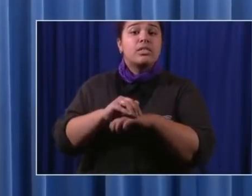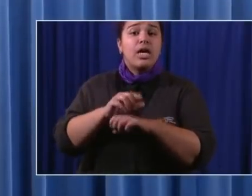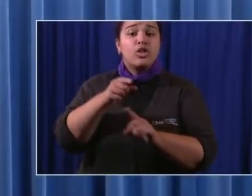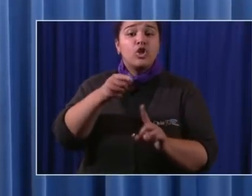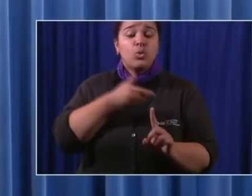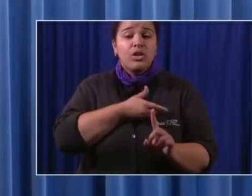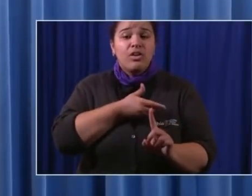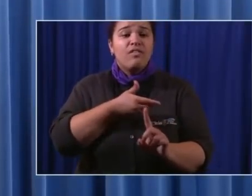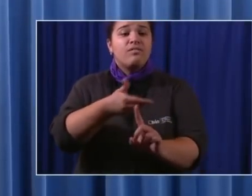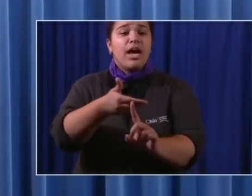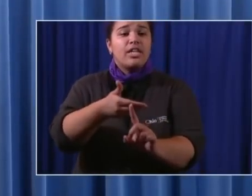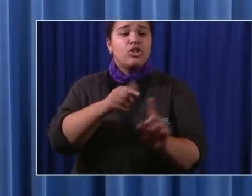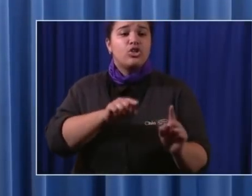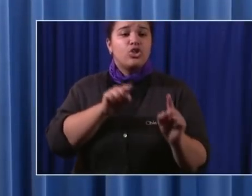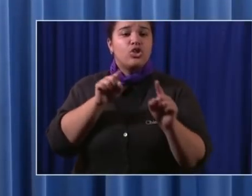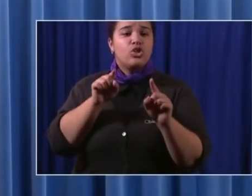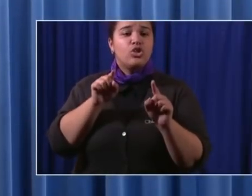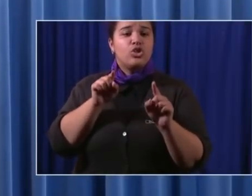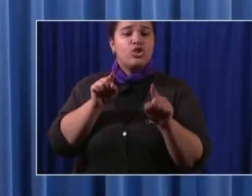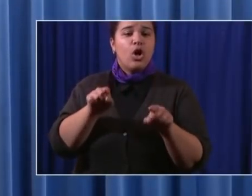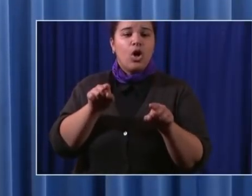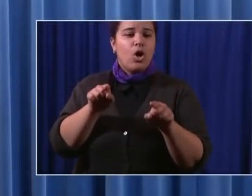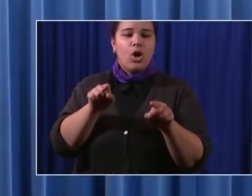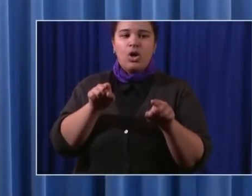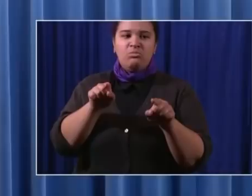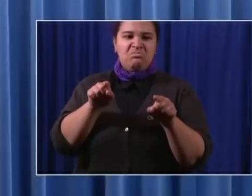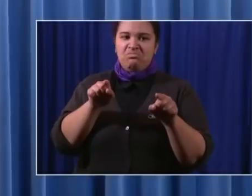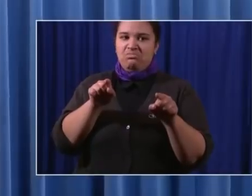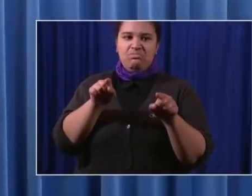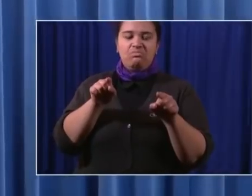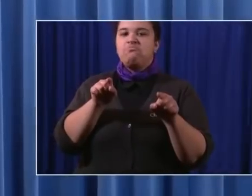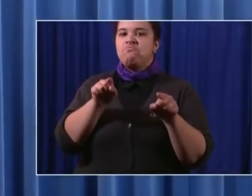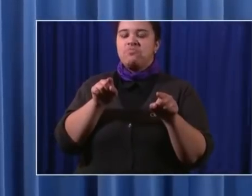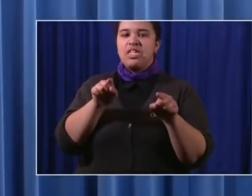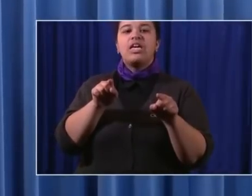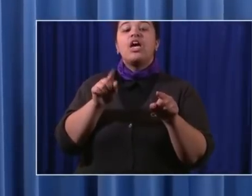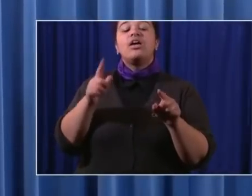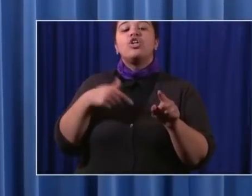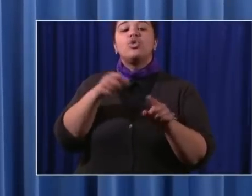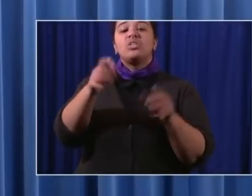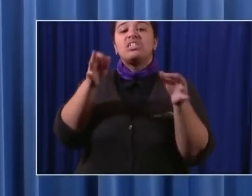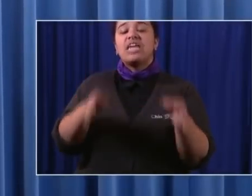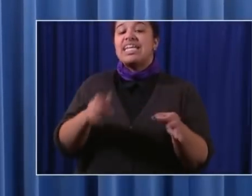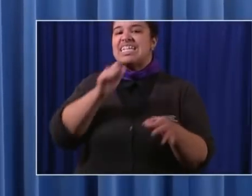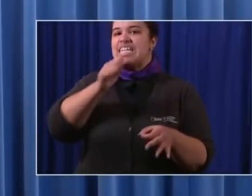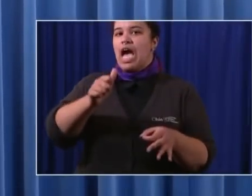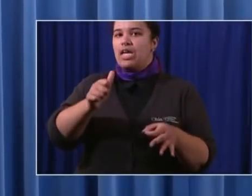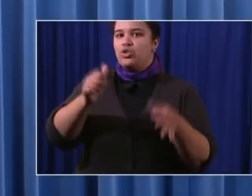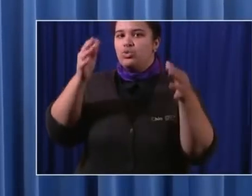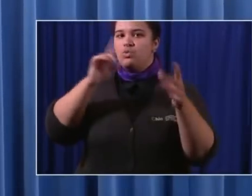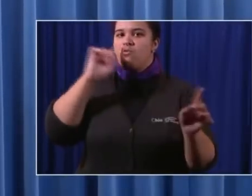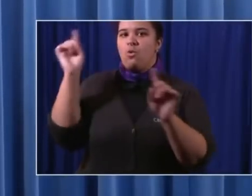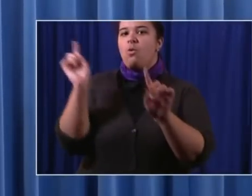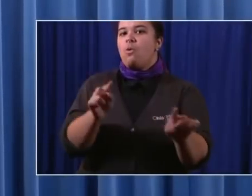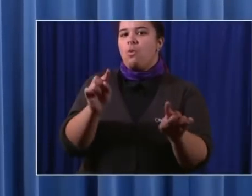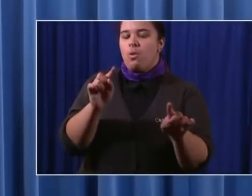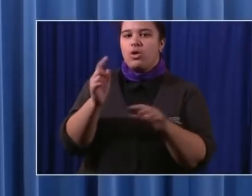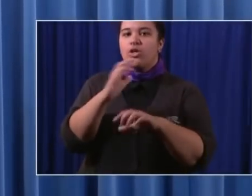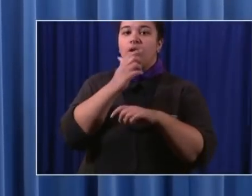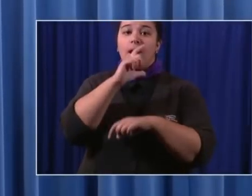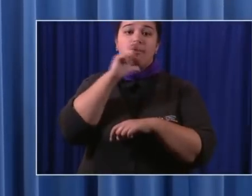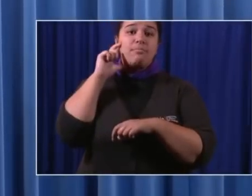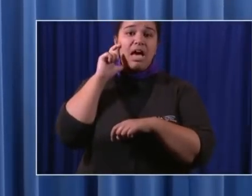mask order. With the addition of today's red counties, more than half of Ohio's population is now under a